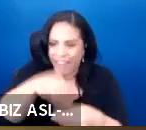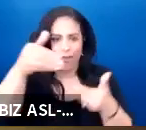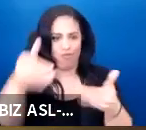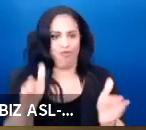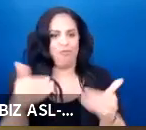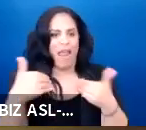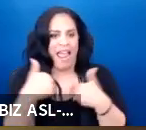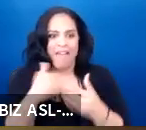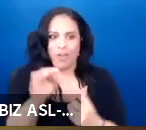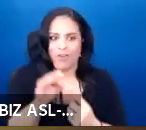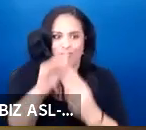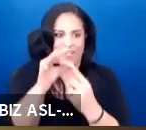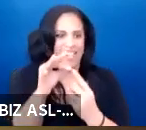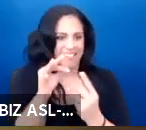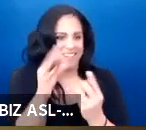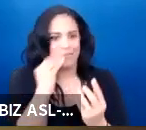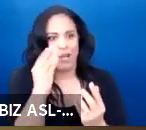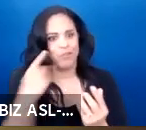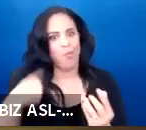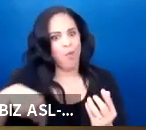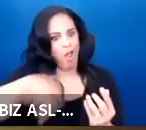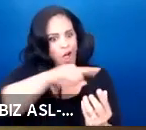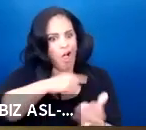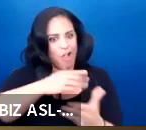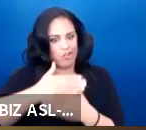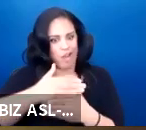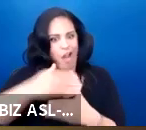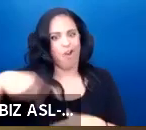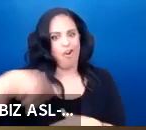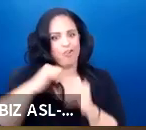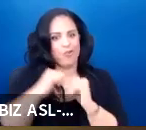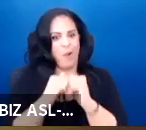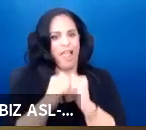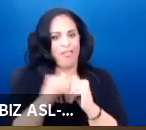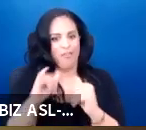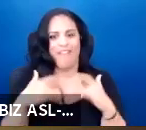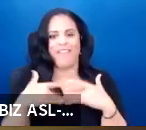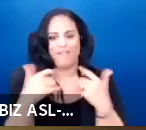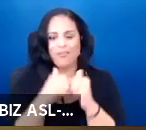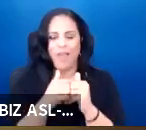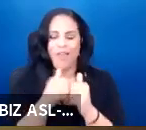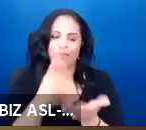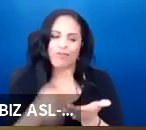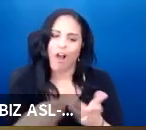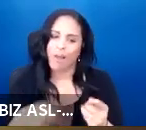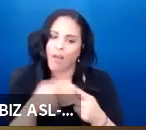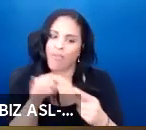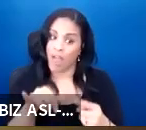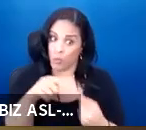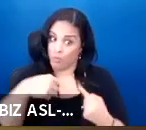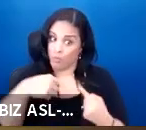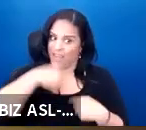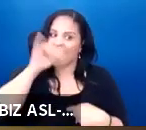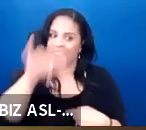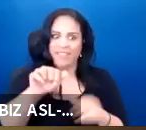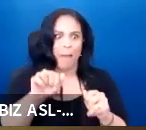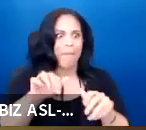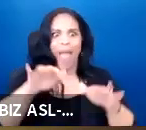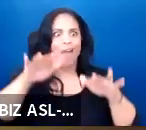this unique experience that we will all share this event together and then talk about it. That to me is the magic of